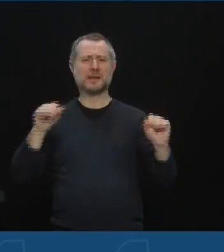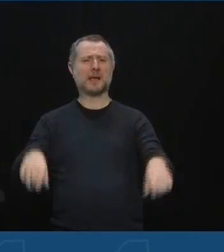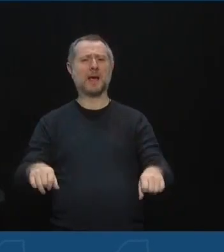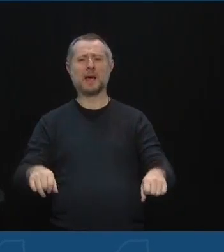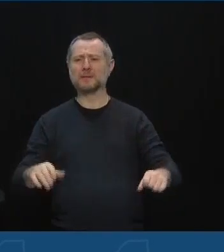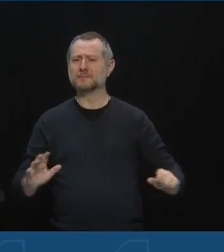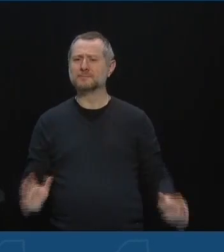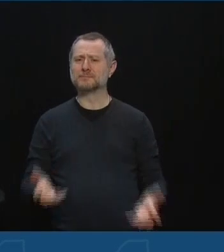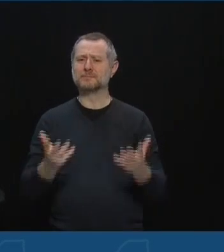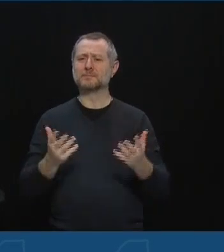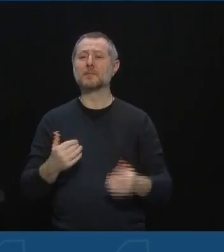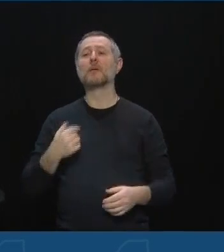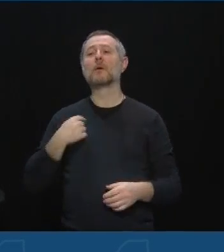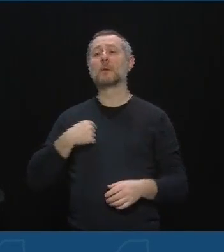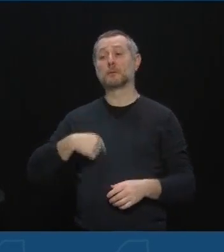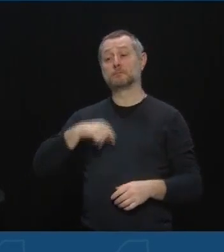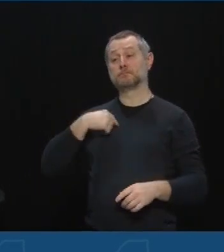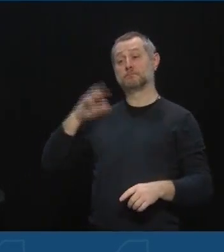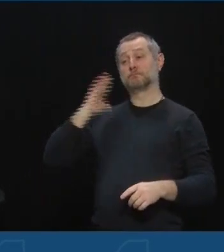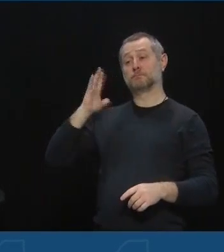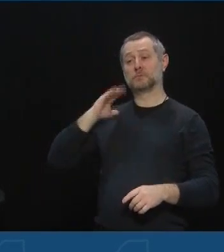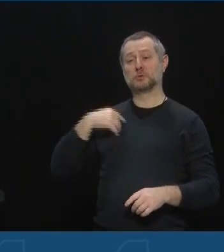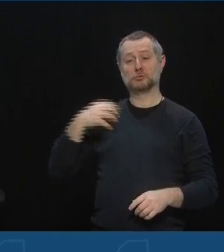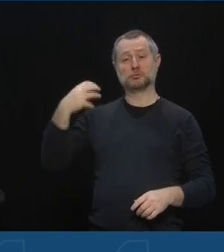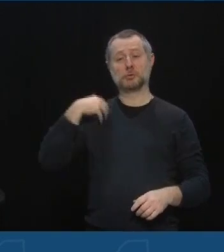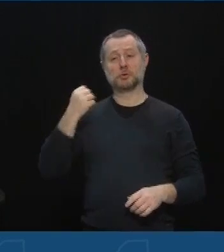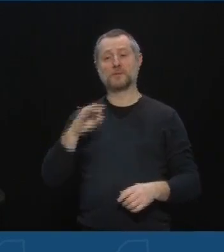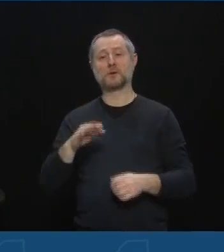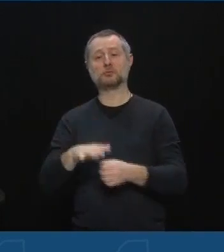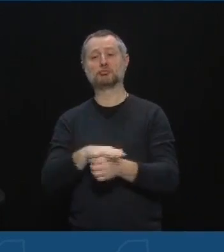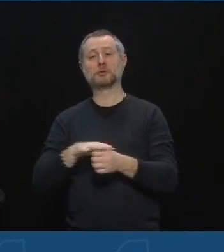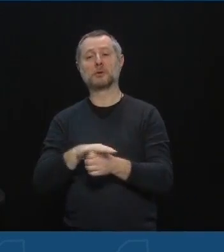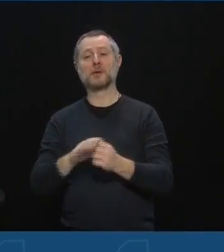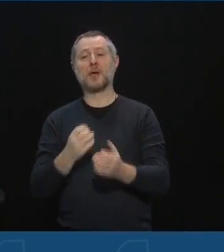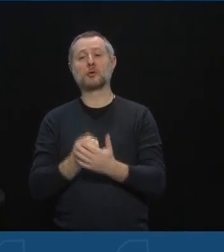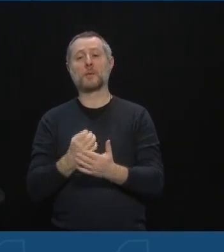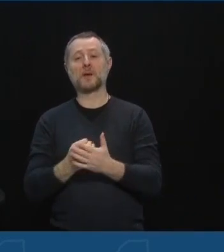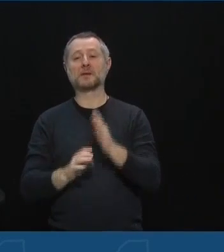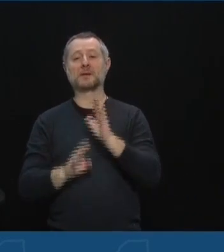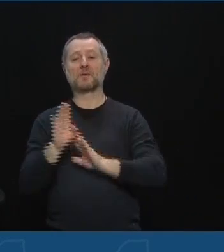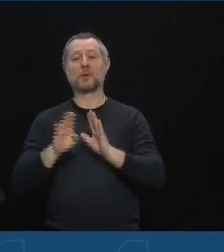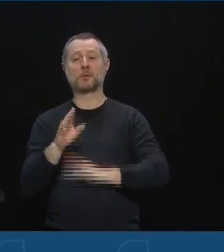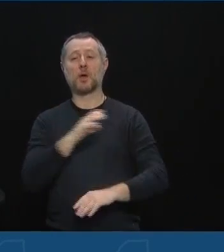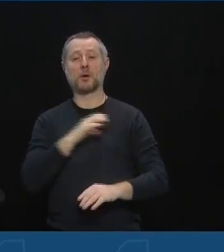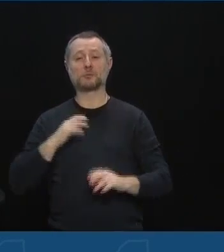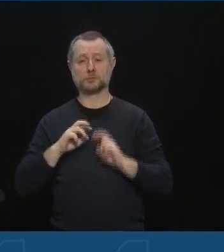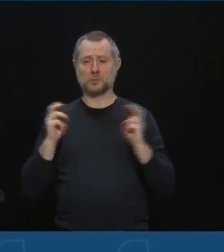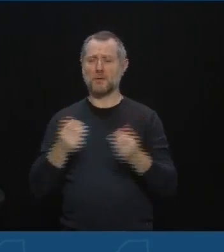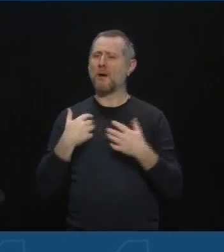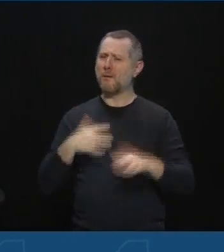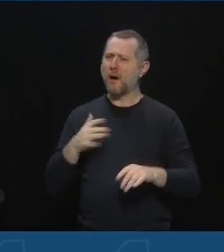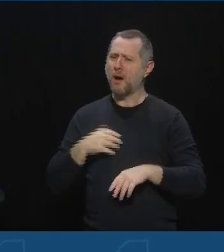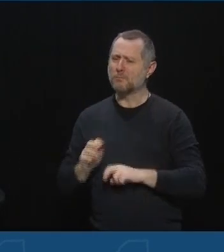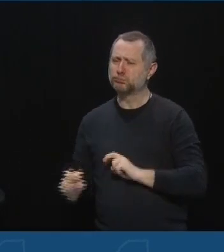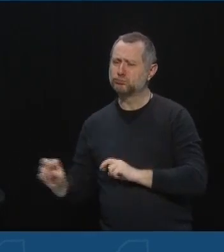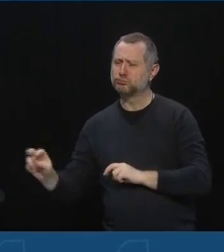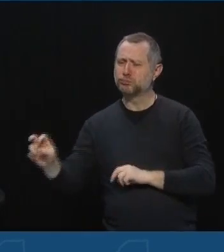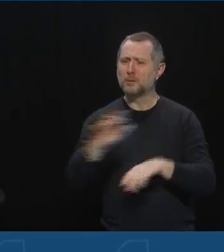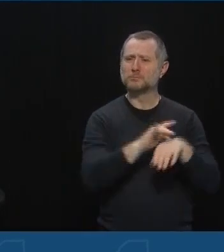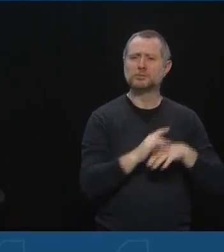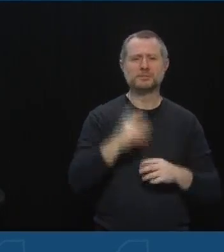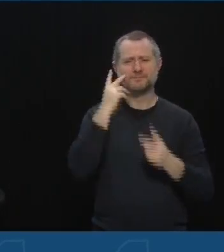the chair of the Regional Economic Development Councils. I've been to more groundbreakings and ribbon cuttings than anybody on this